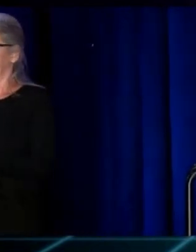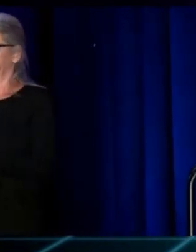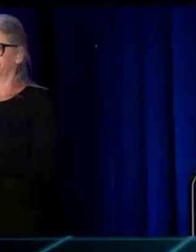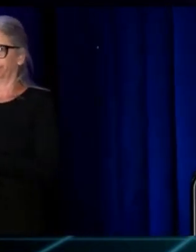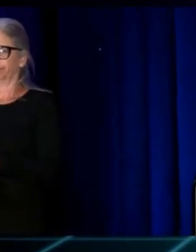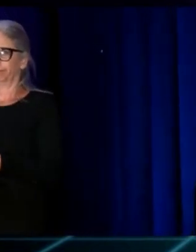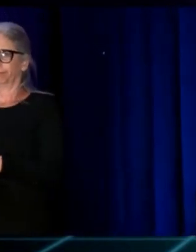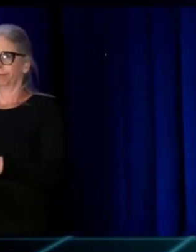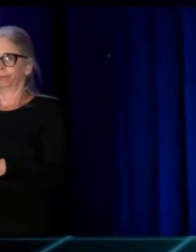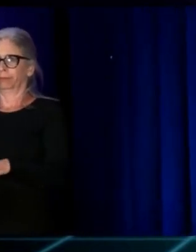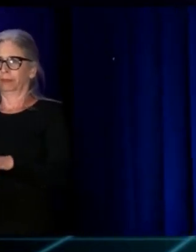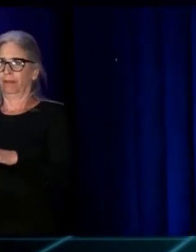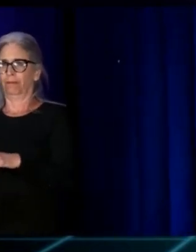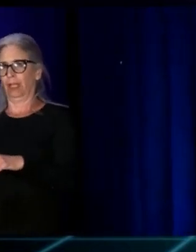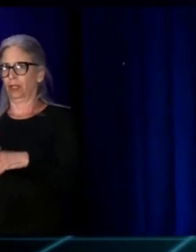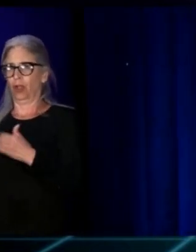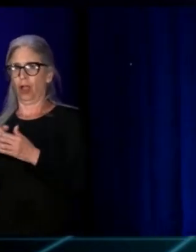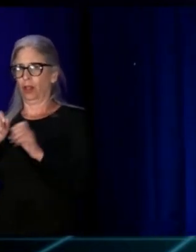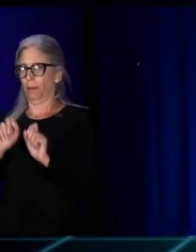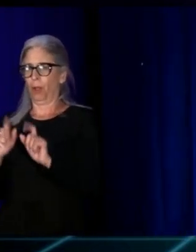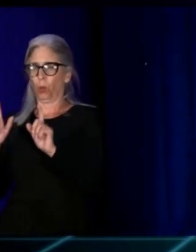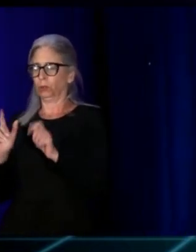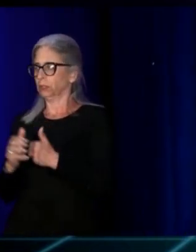Const find all posts.